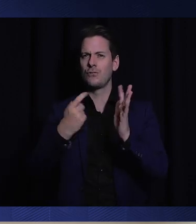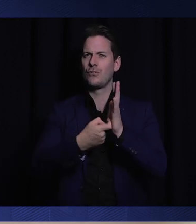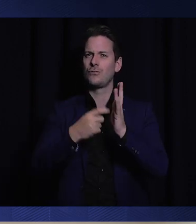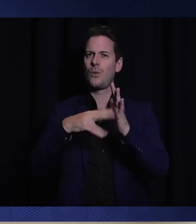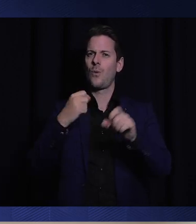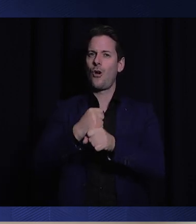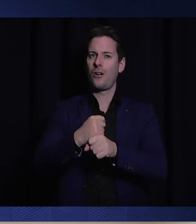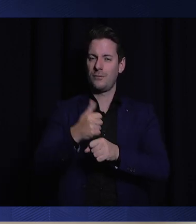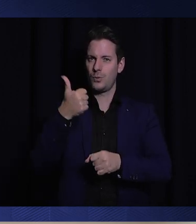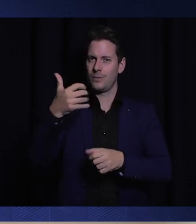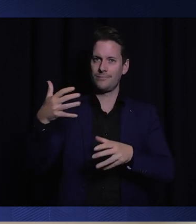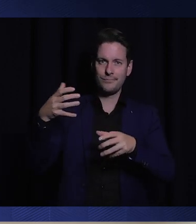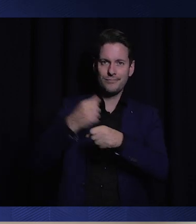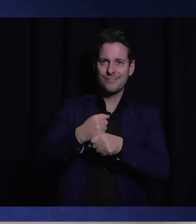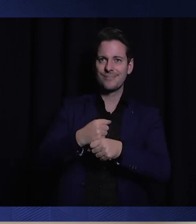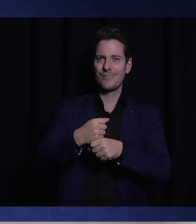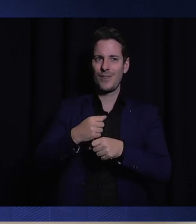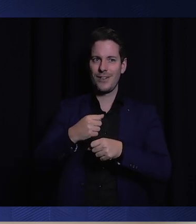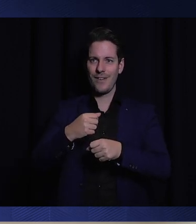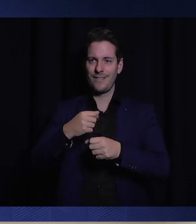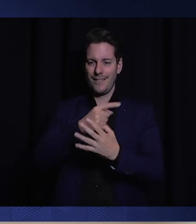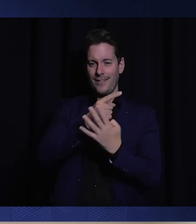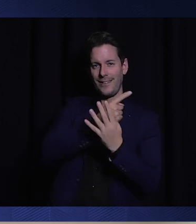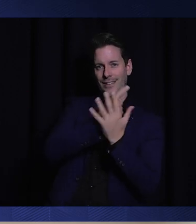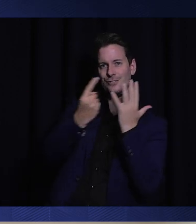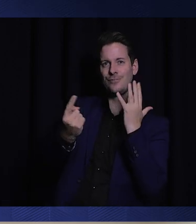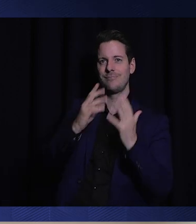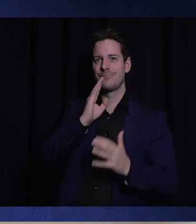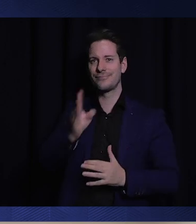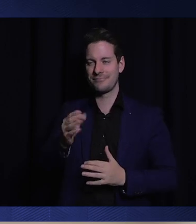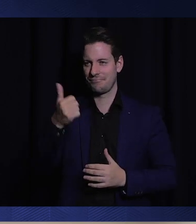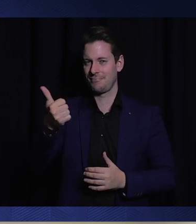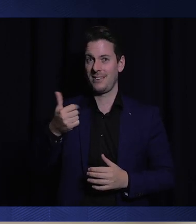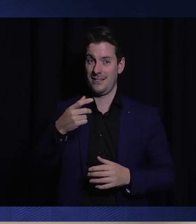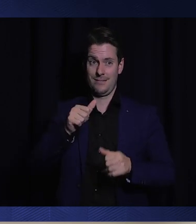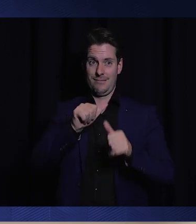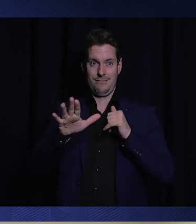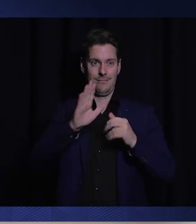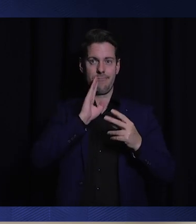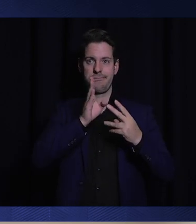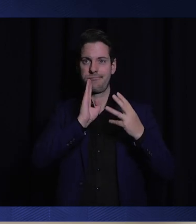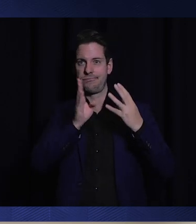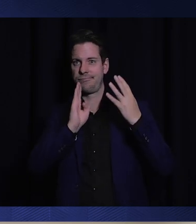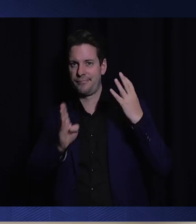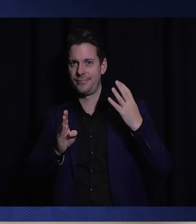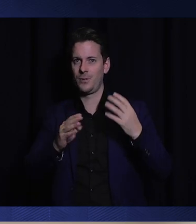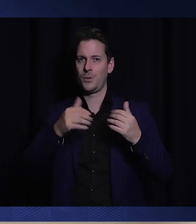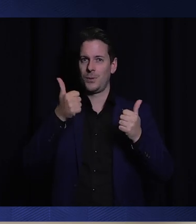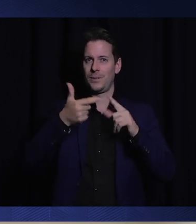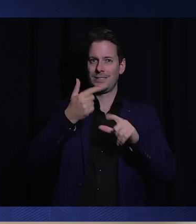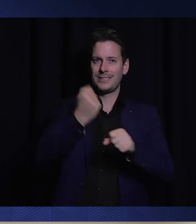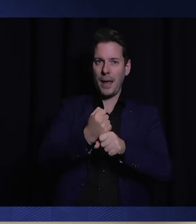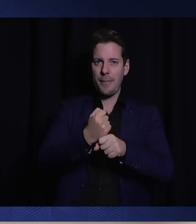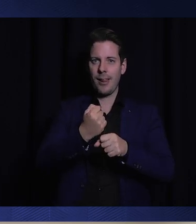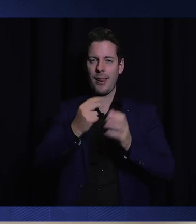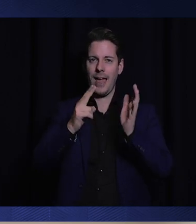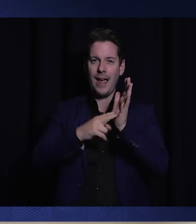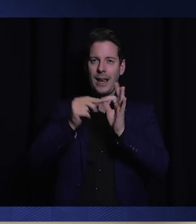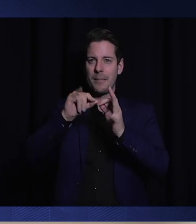for horticultural purposes. This proof of concept from this demonstration has now led to the commencement of